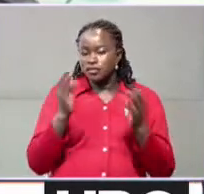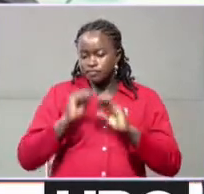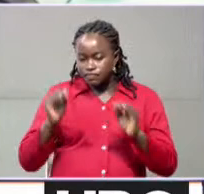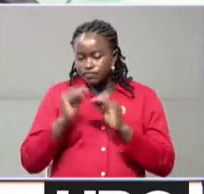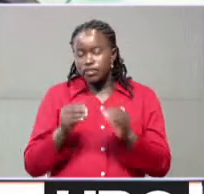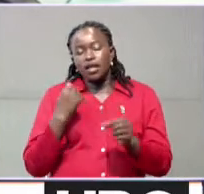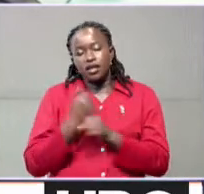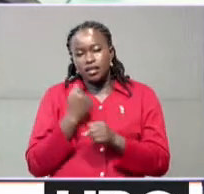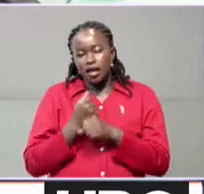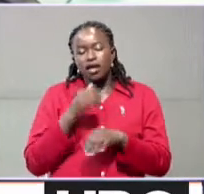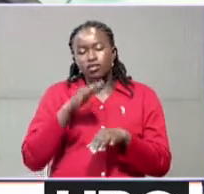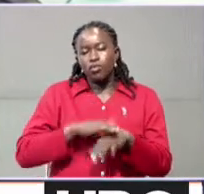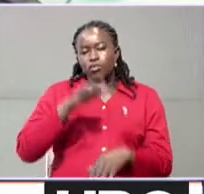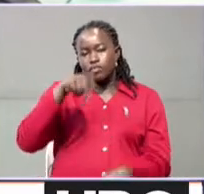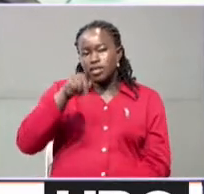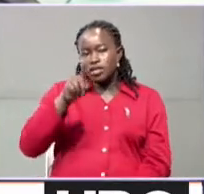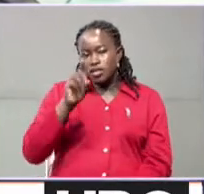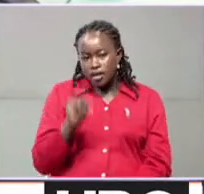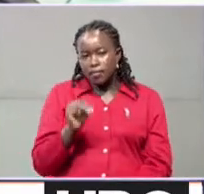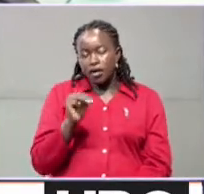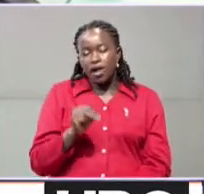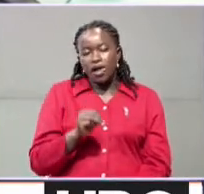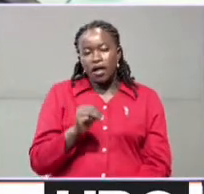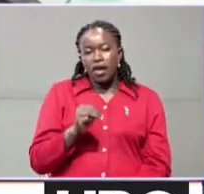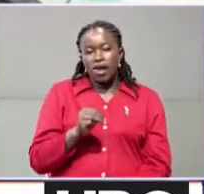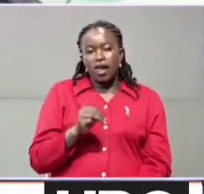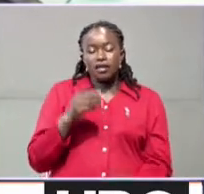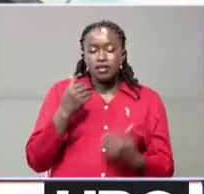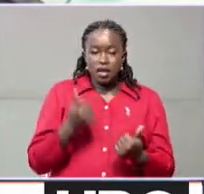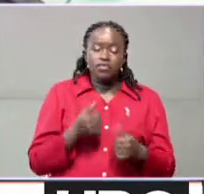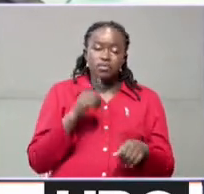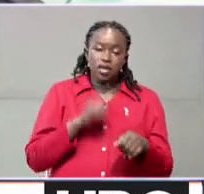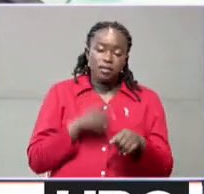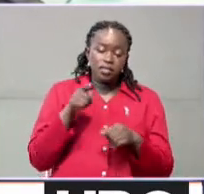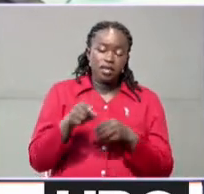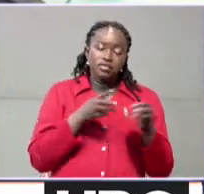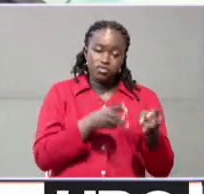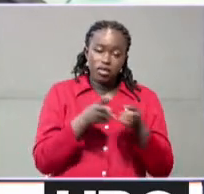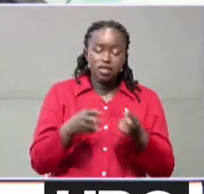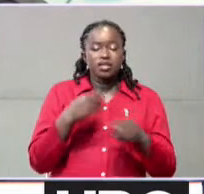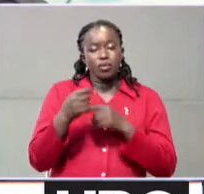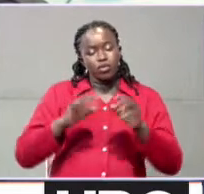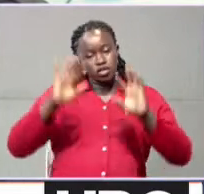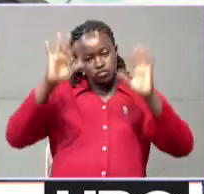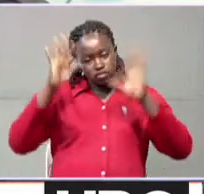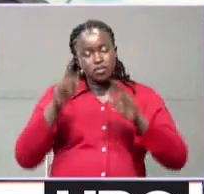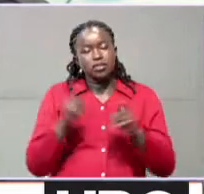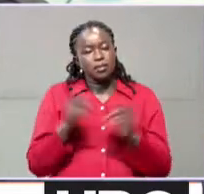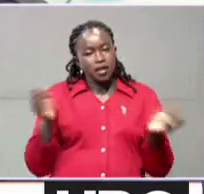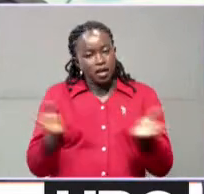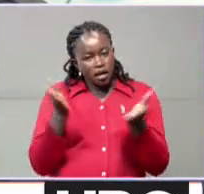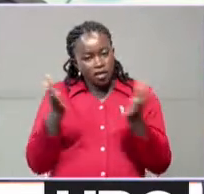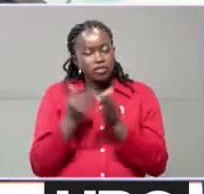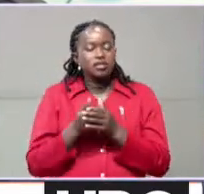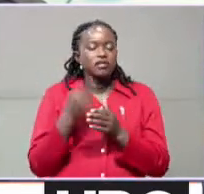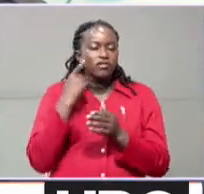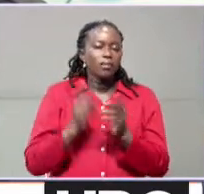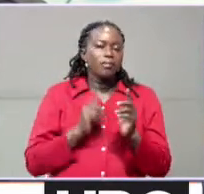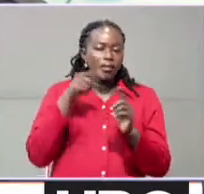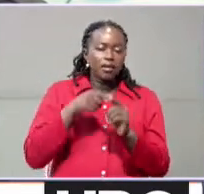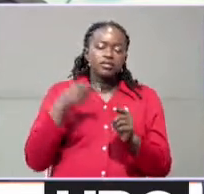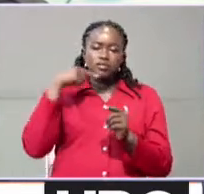pdm see while this strategy of pdm is appreciated and encouraged for the purpose of